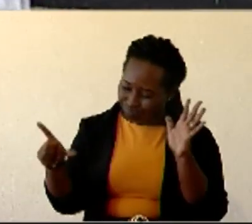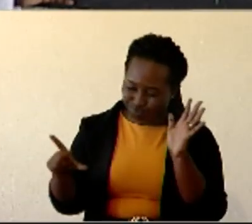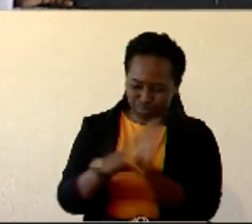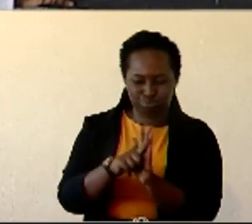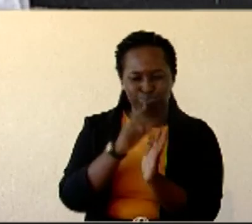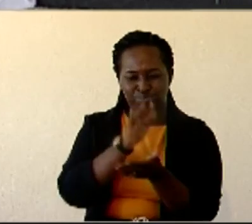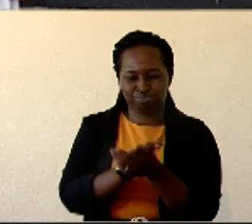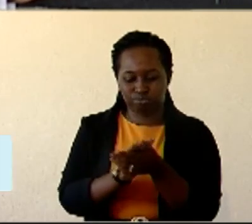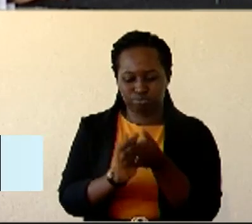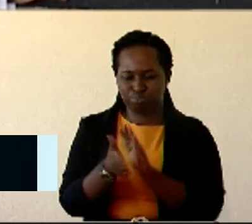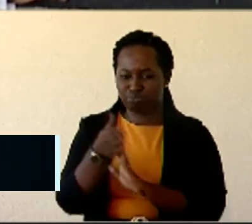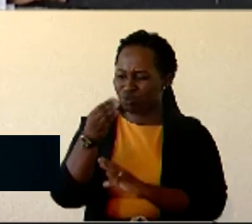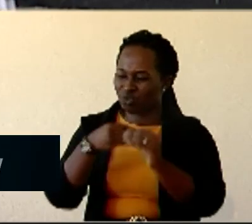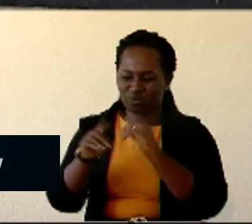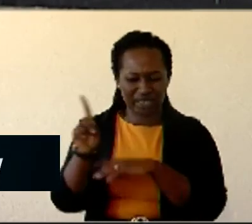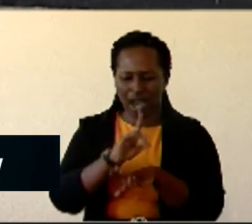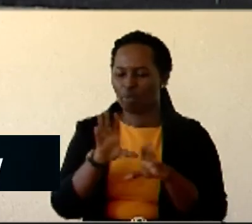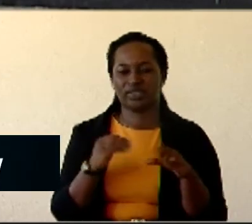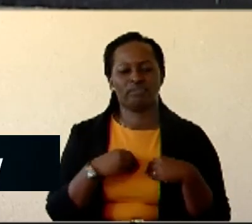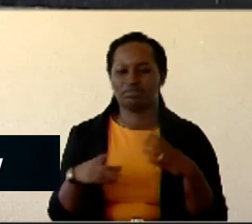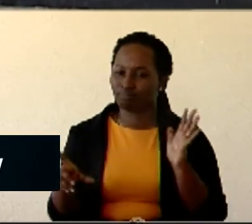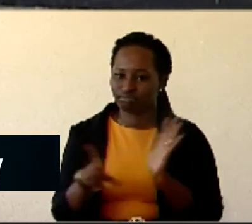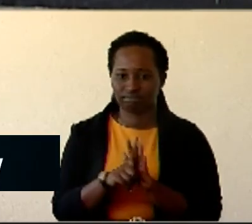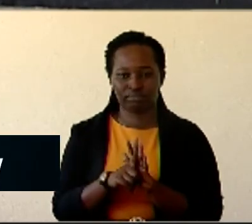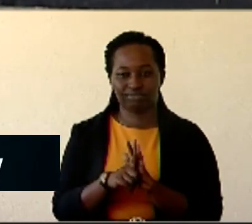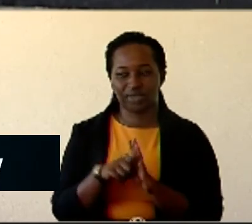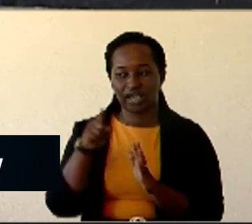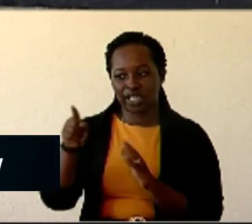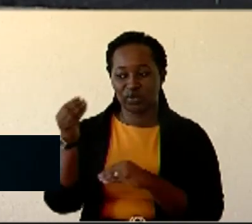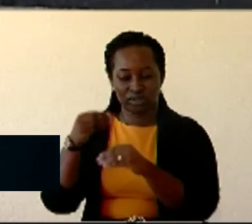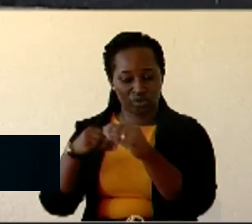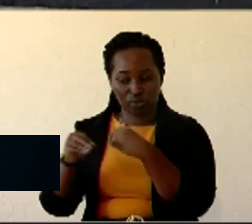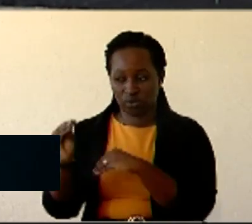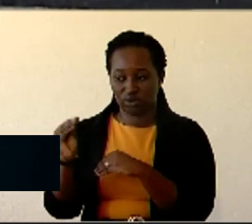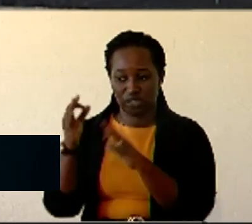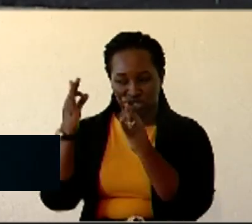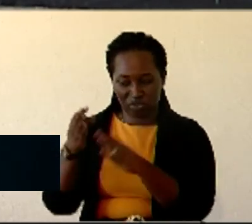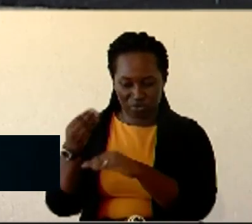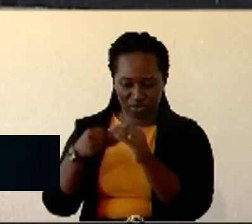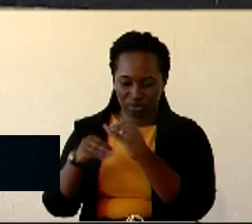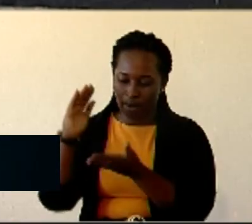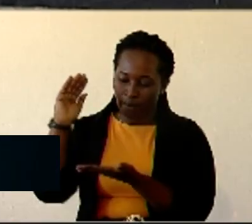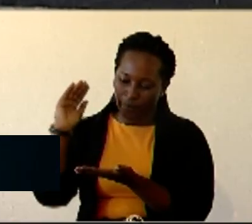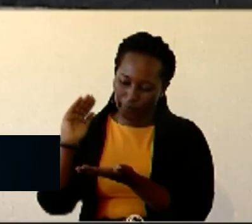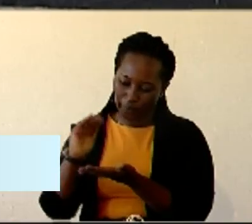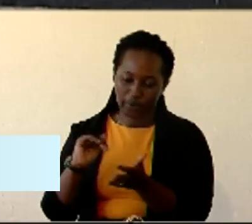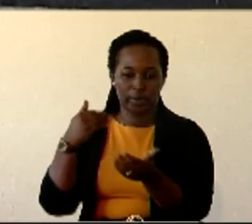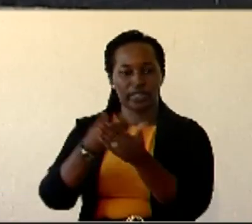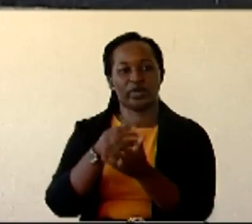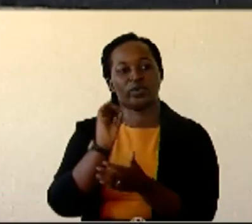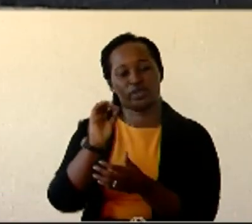on the production on the supply of a commodity, its supply reduces to zero. So government policies or government